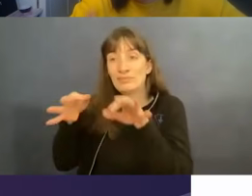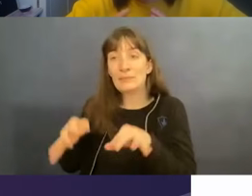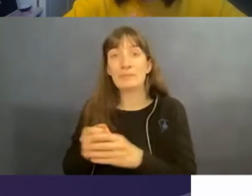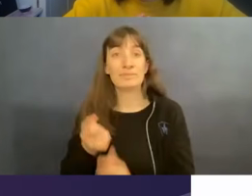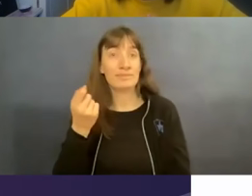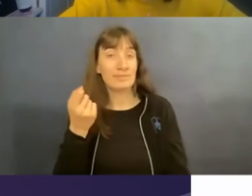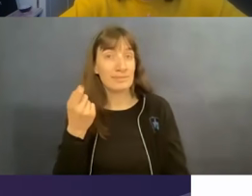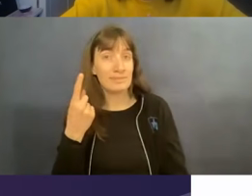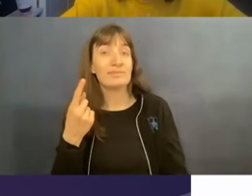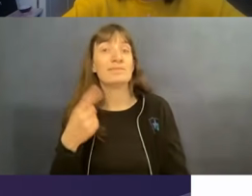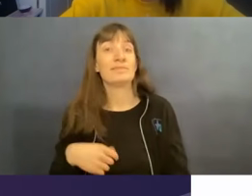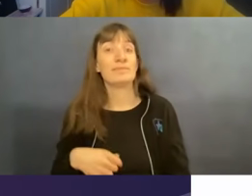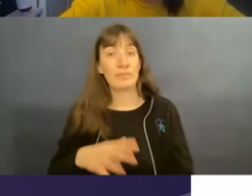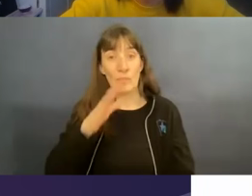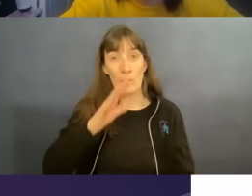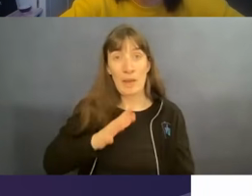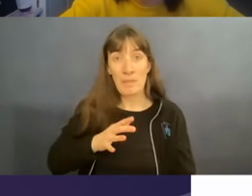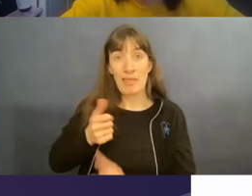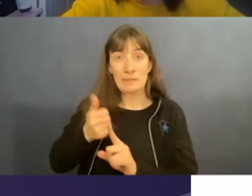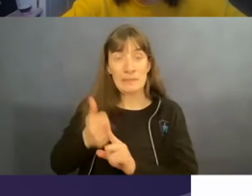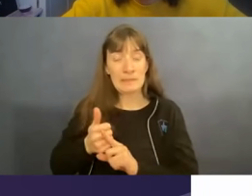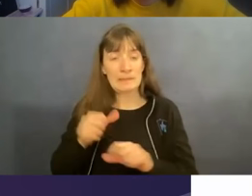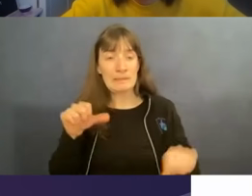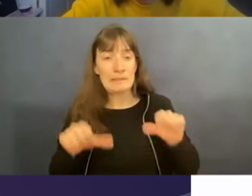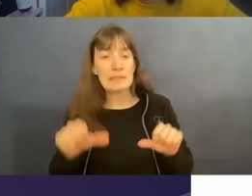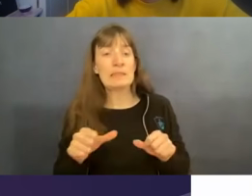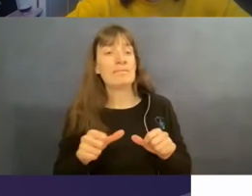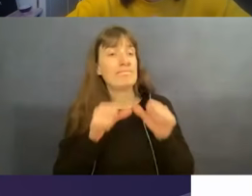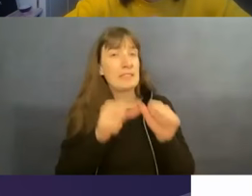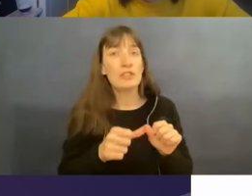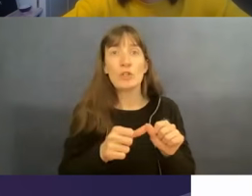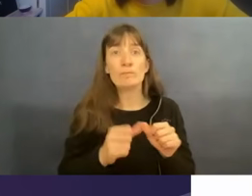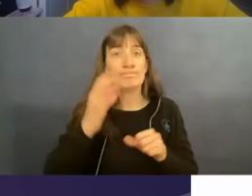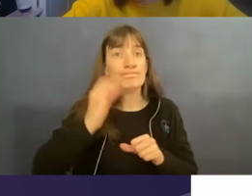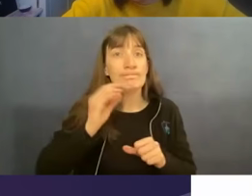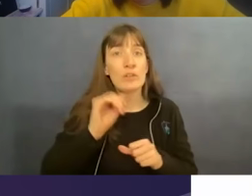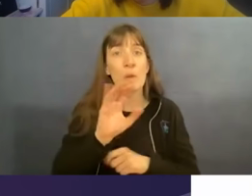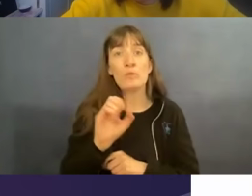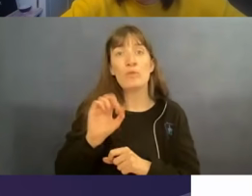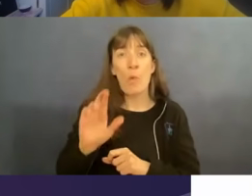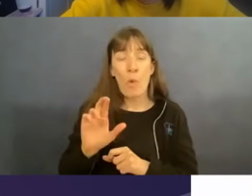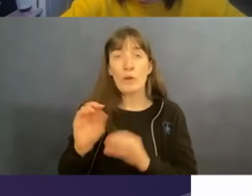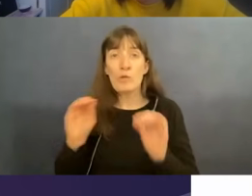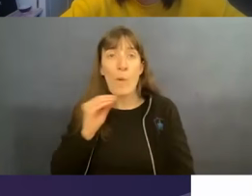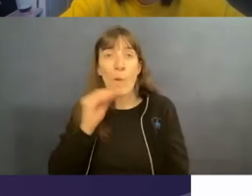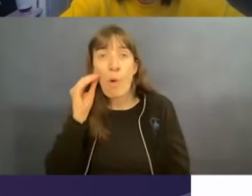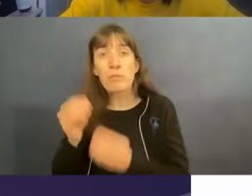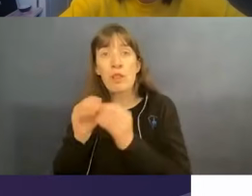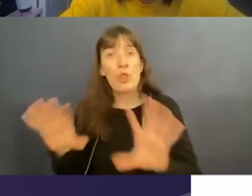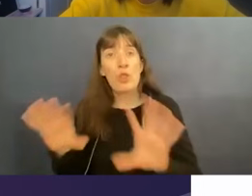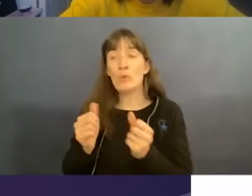calling were at a crossroads between, do I continue to endure abuse in my home, or am I homeless on the streets by myself or by with my